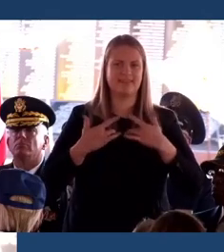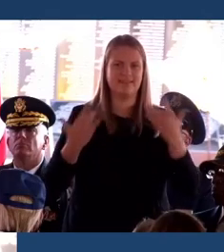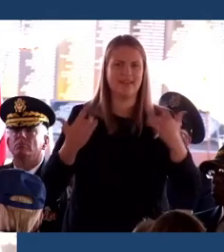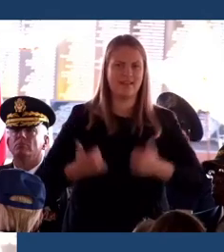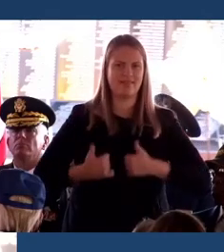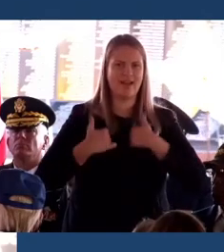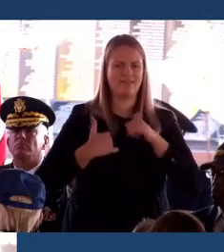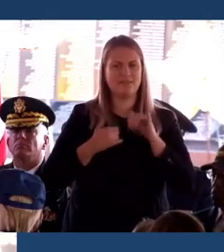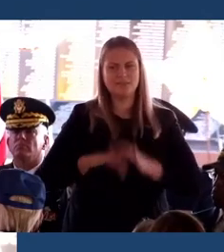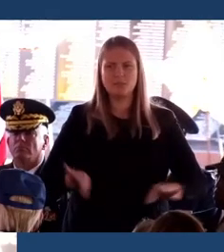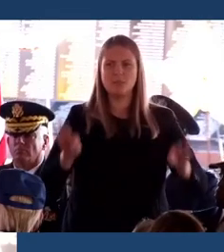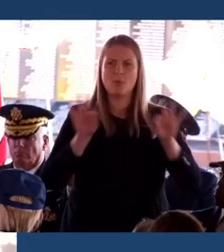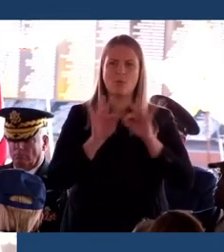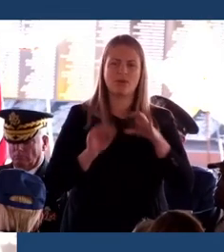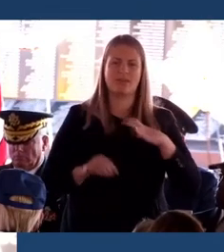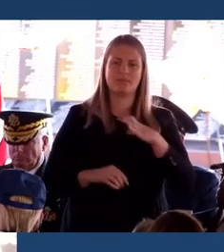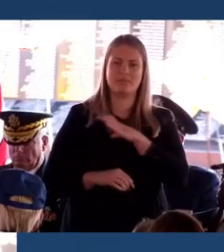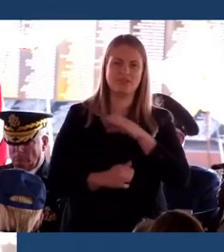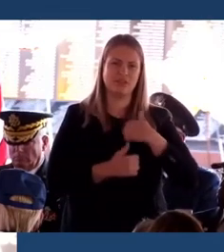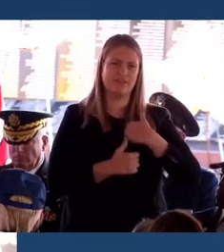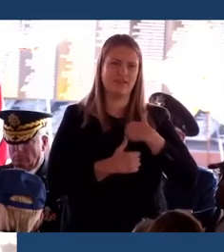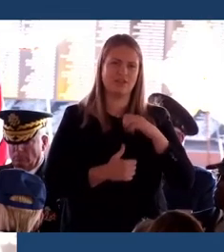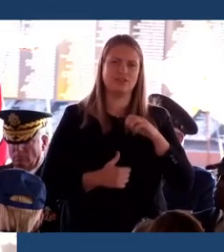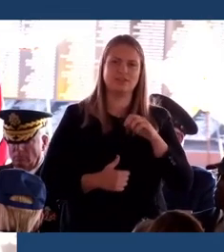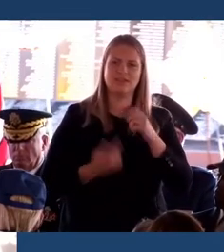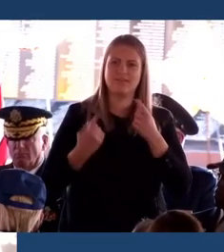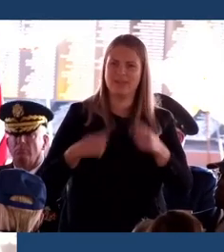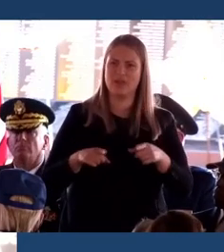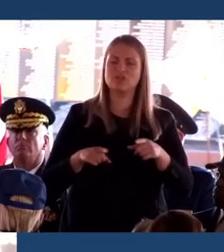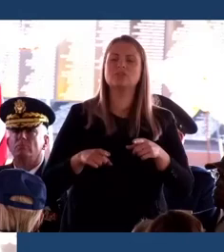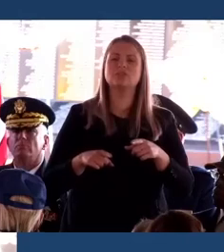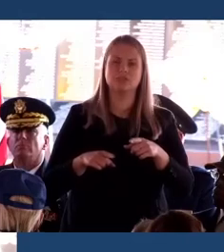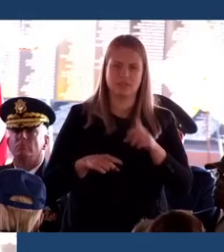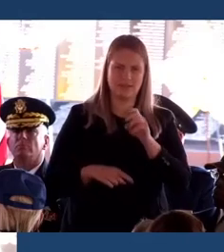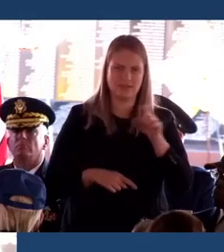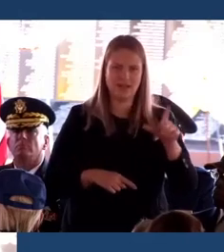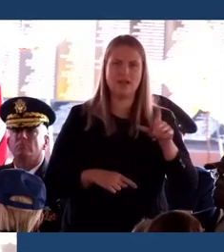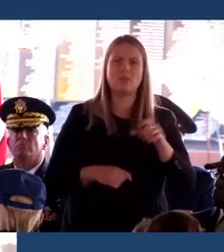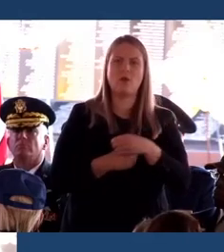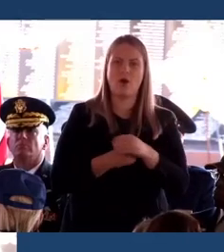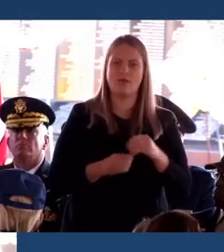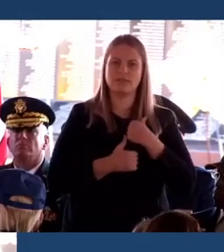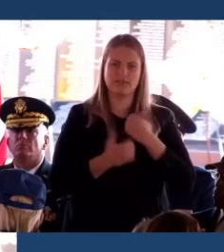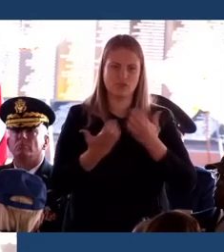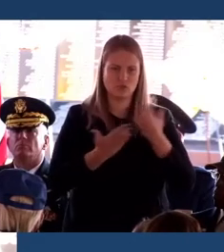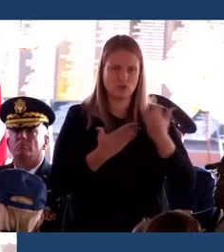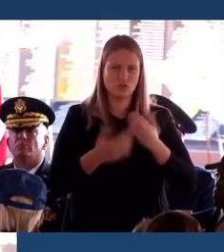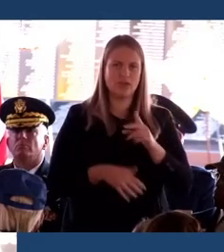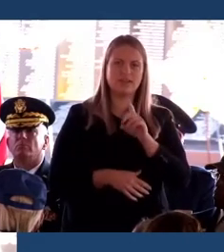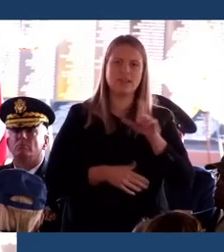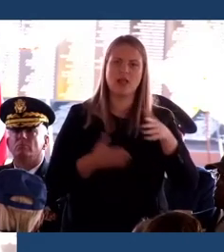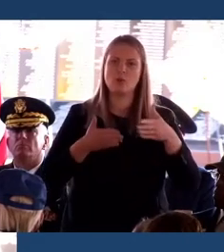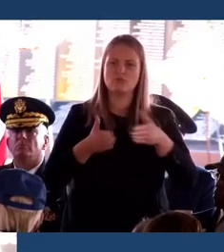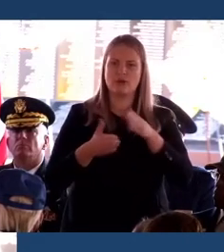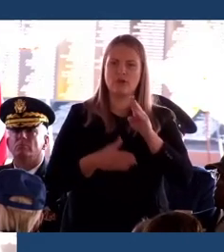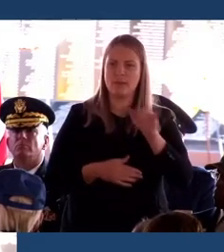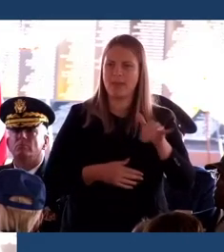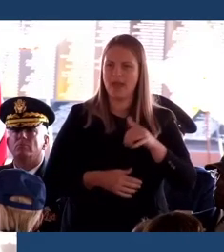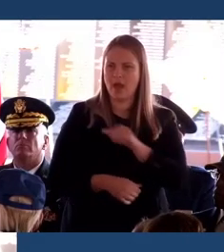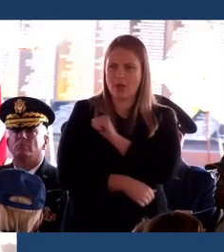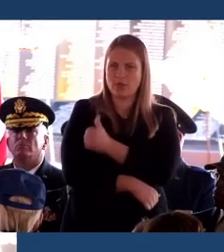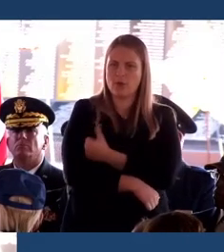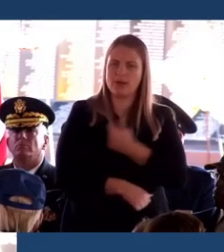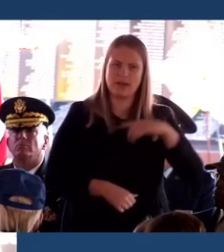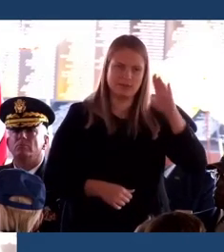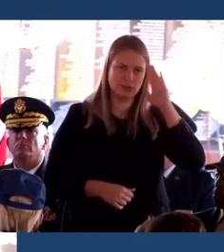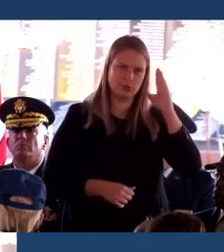that's important. The Commission of Veterans Affairs, the Delaware Office of Veterans Services, and the Delaware River and Bay Authority. I salute